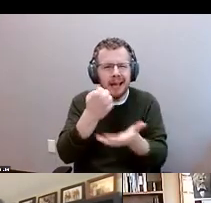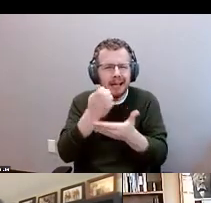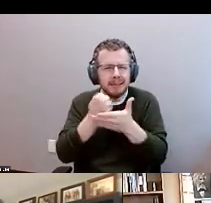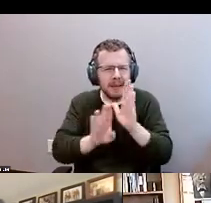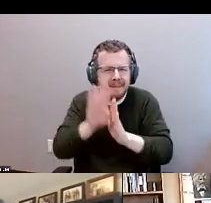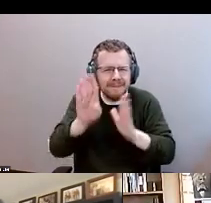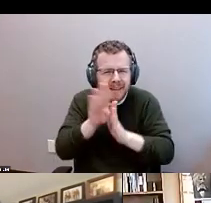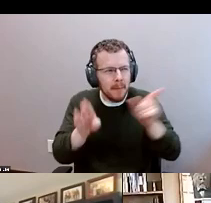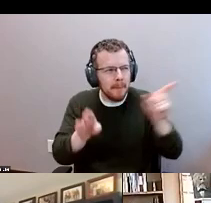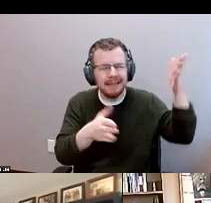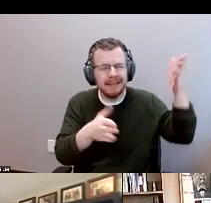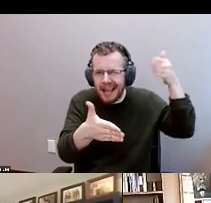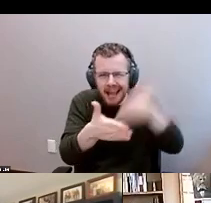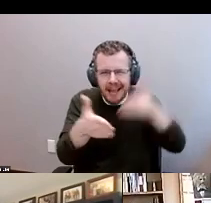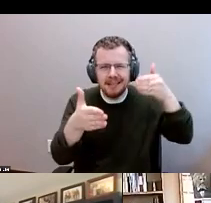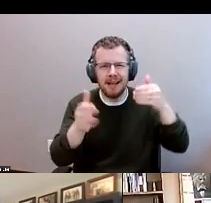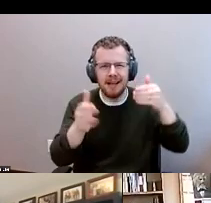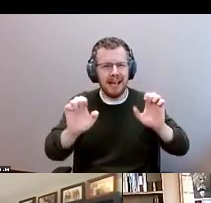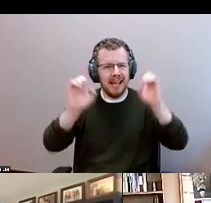anti-education,